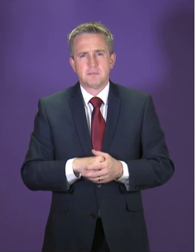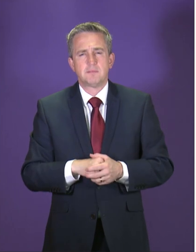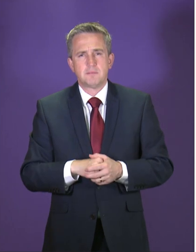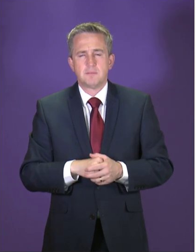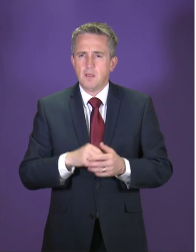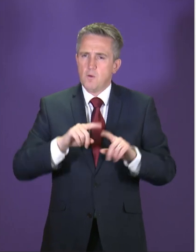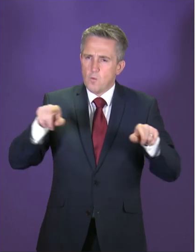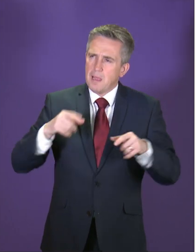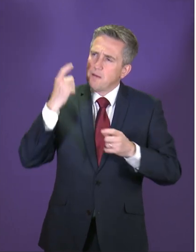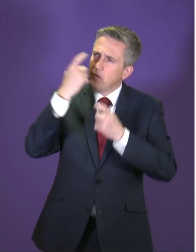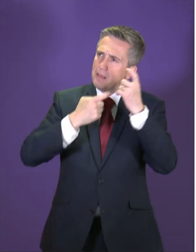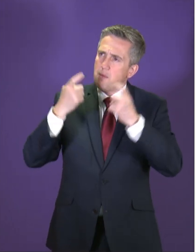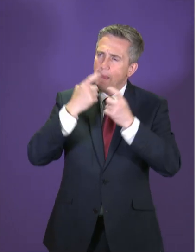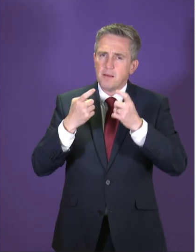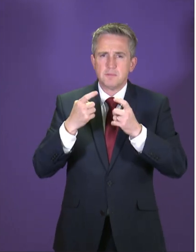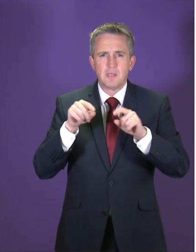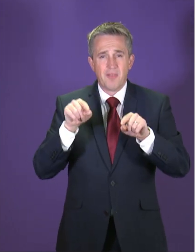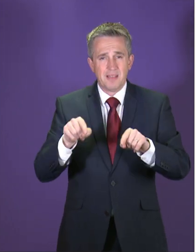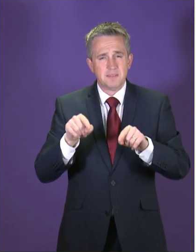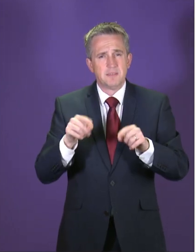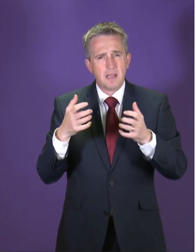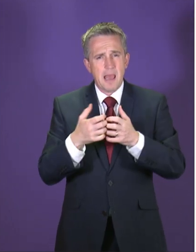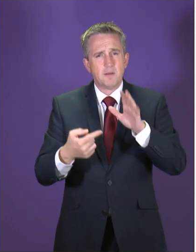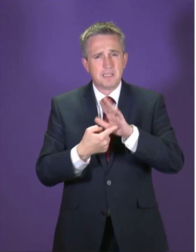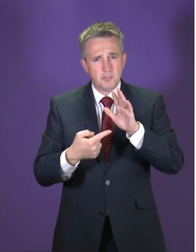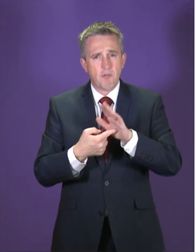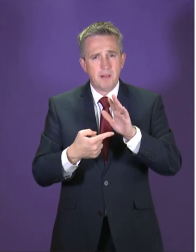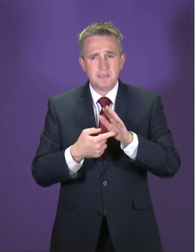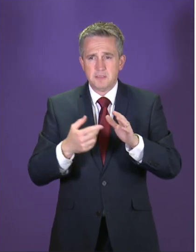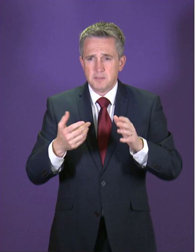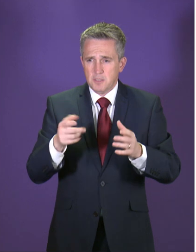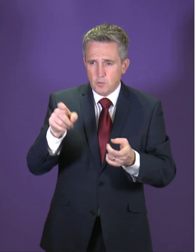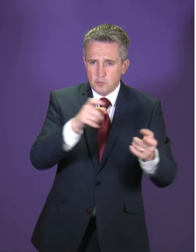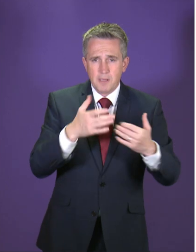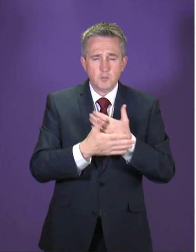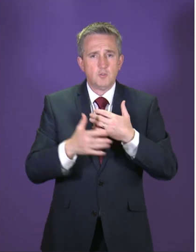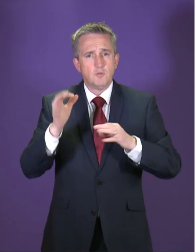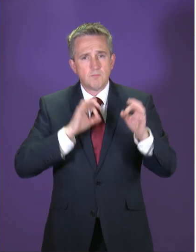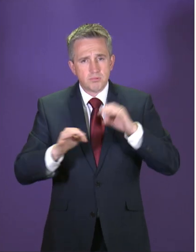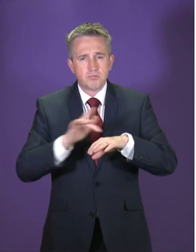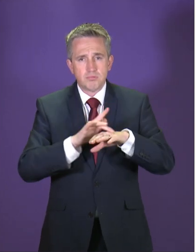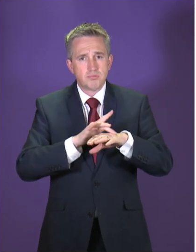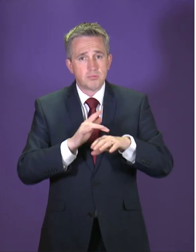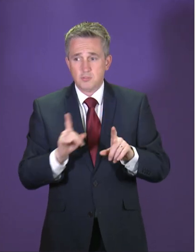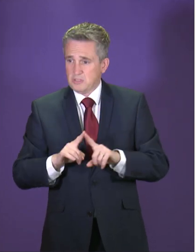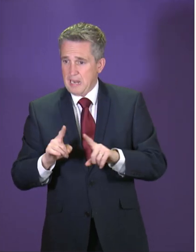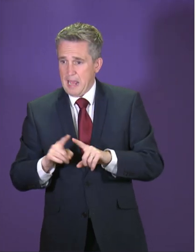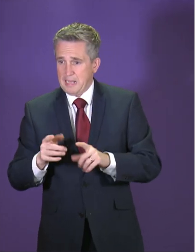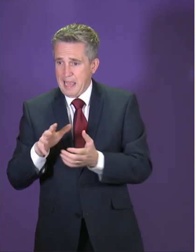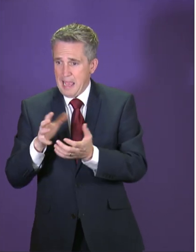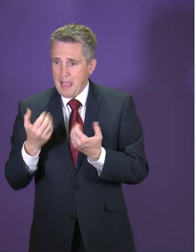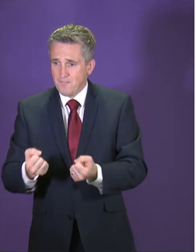needs to think about it as an essential, just like infrastructure, just like cold and hot running water, just